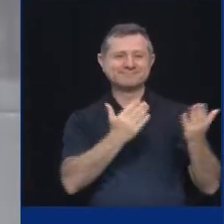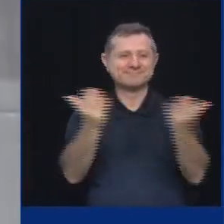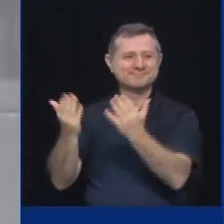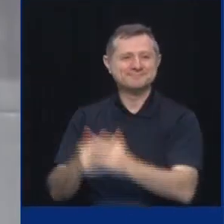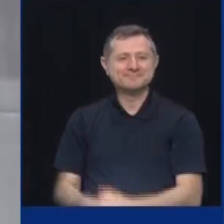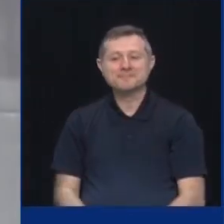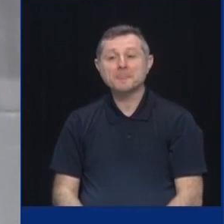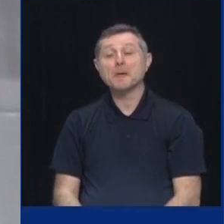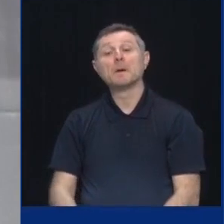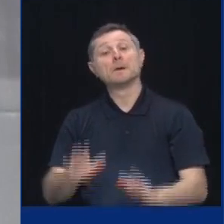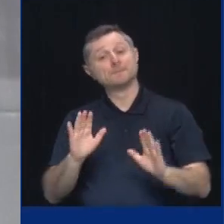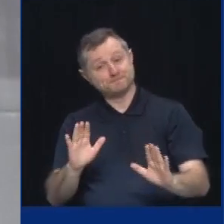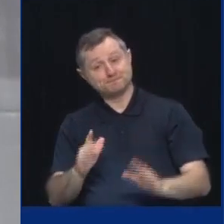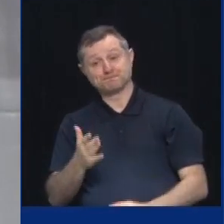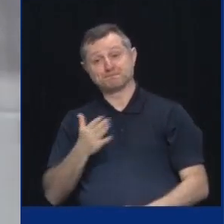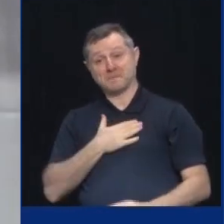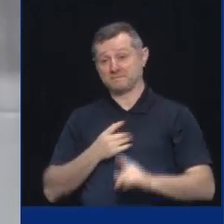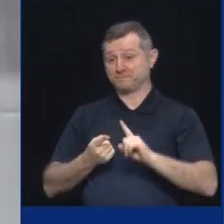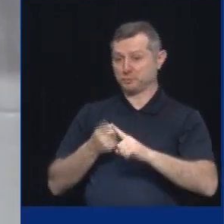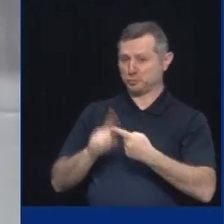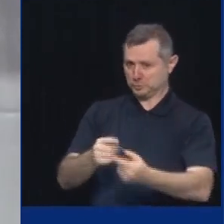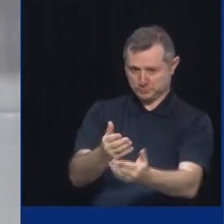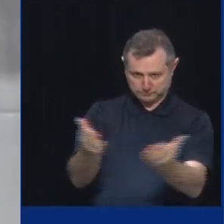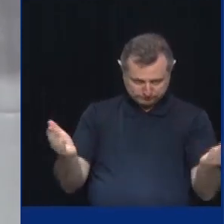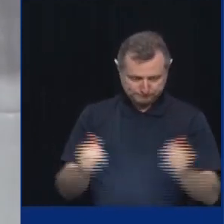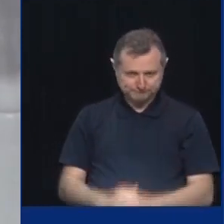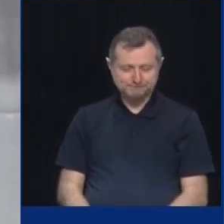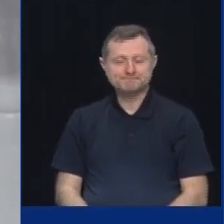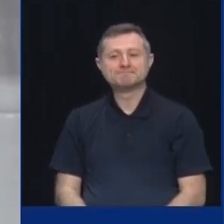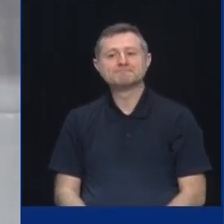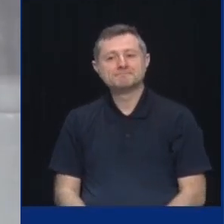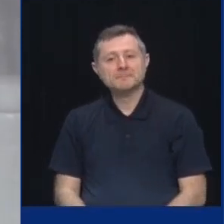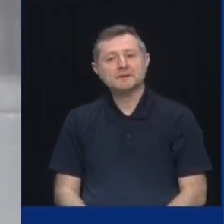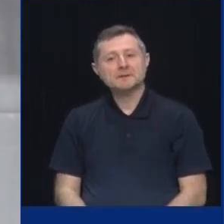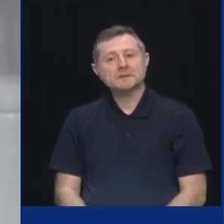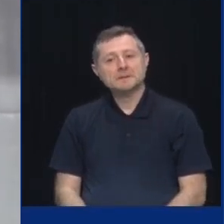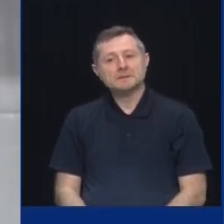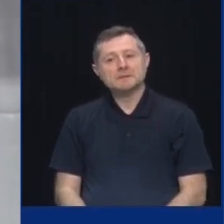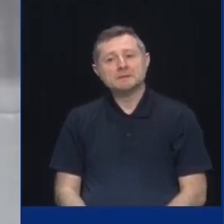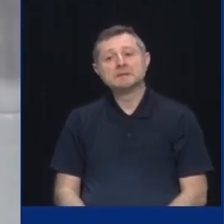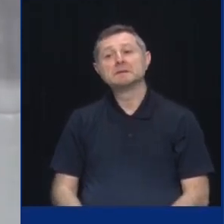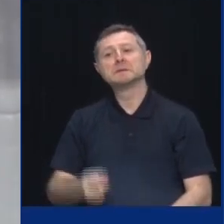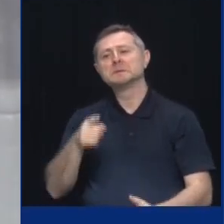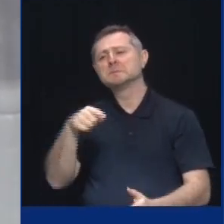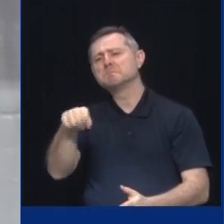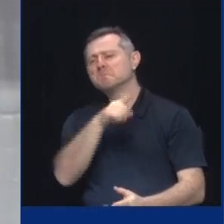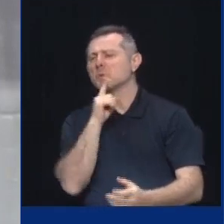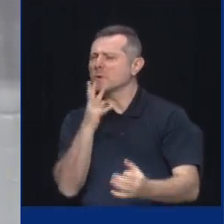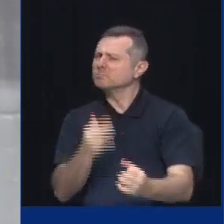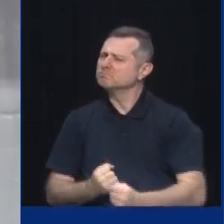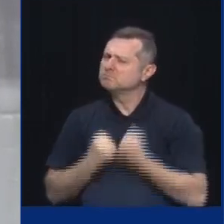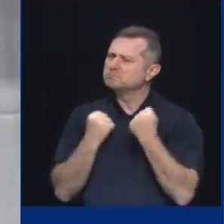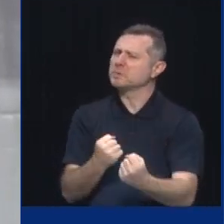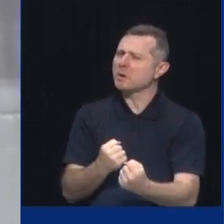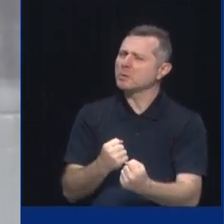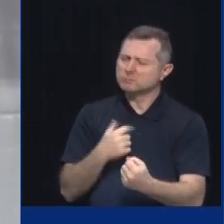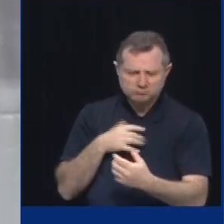So, my friends, never underestimate what the power and of